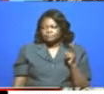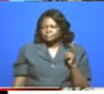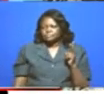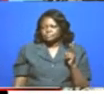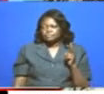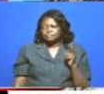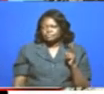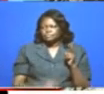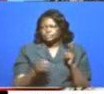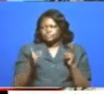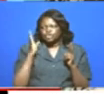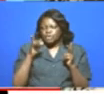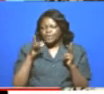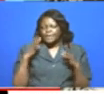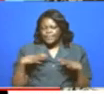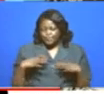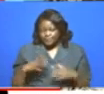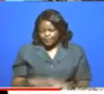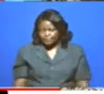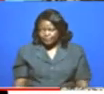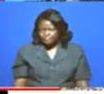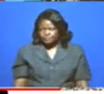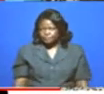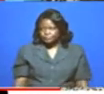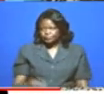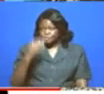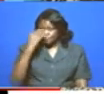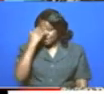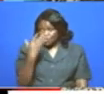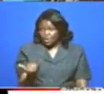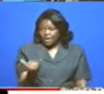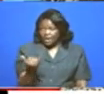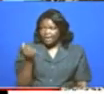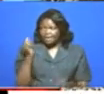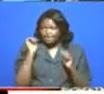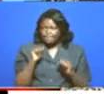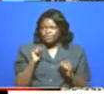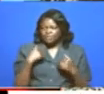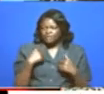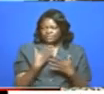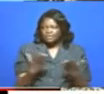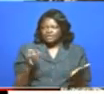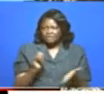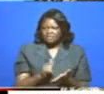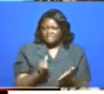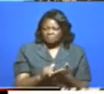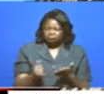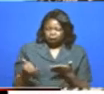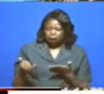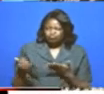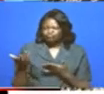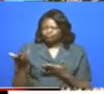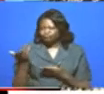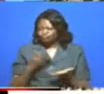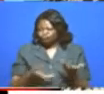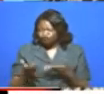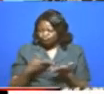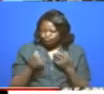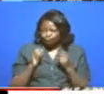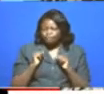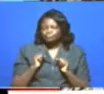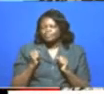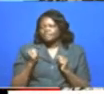the security men. Reason being, there could be something that is interactive, a child may fall sick,